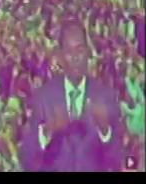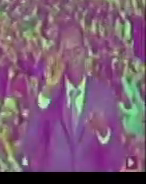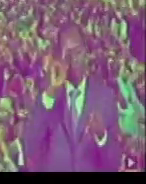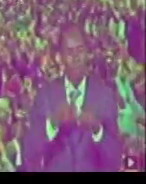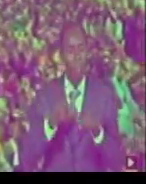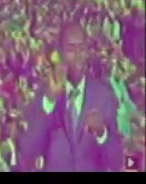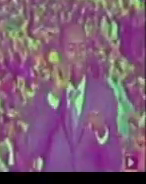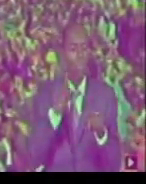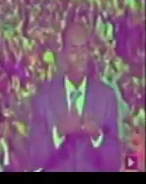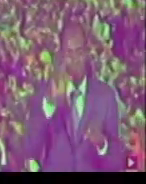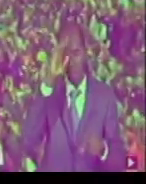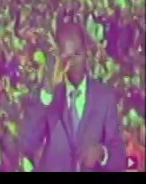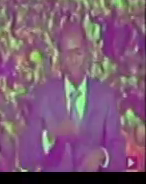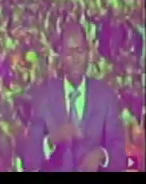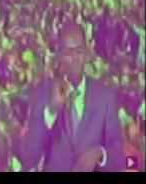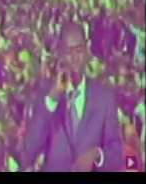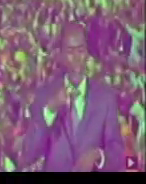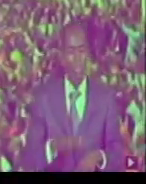boy, every girl,